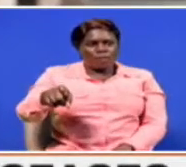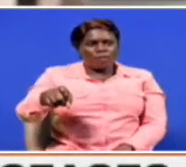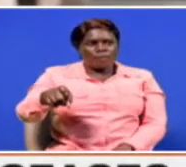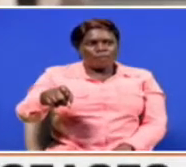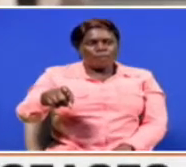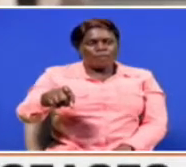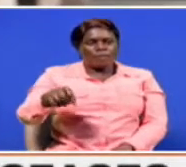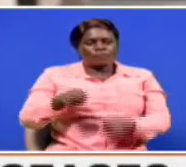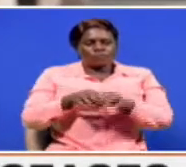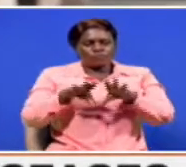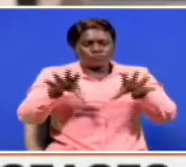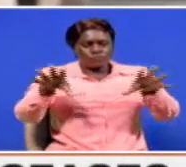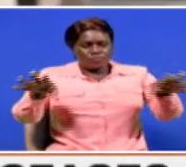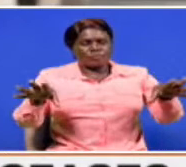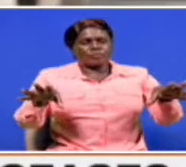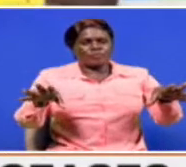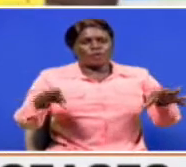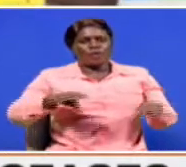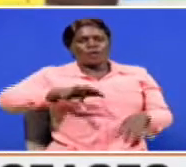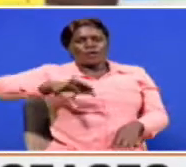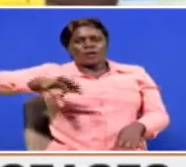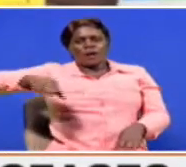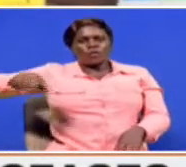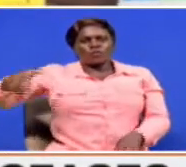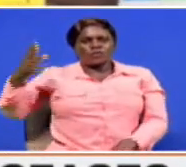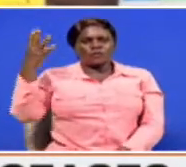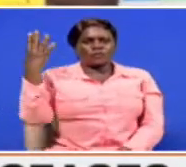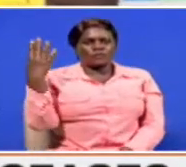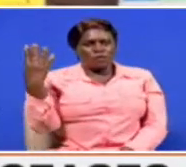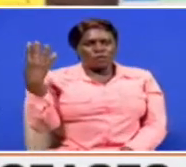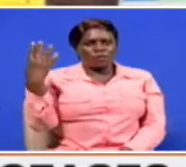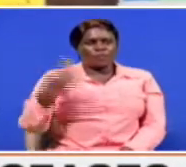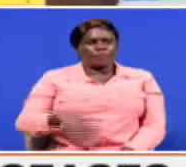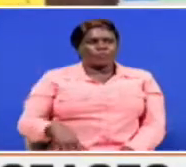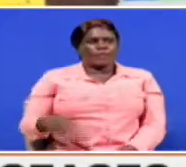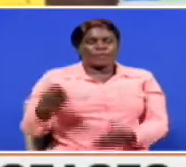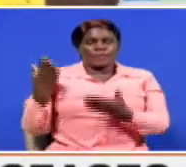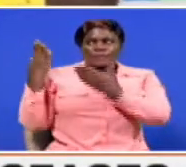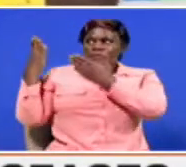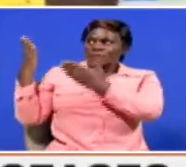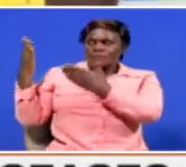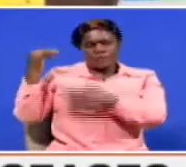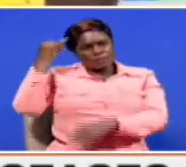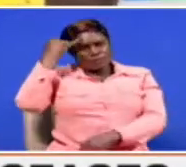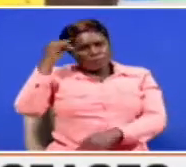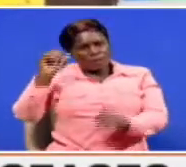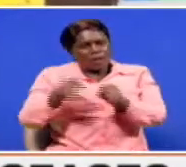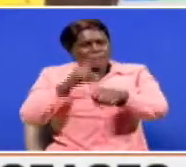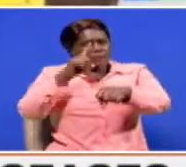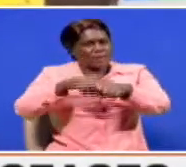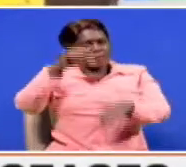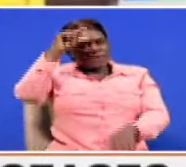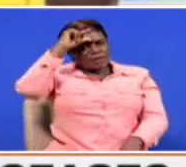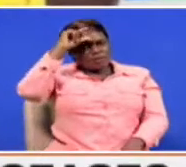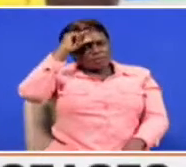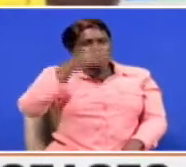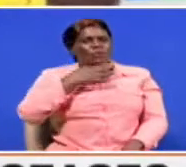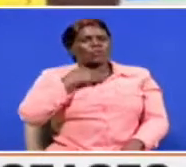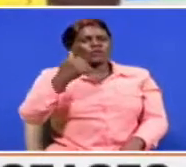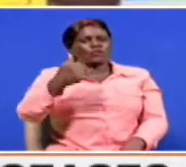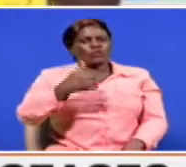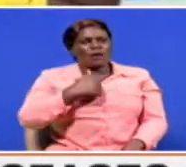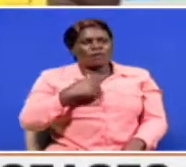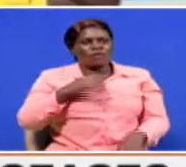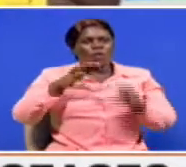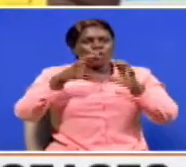them spread across the 4 counties. This initiative comes even as the government seeks to have